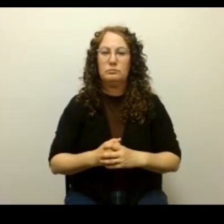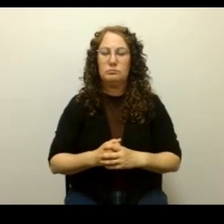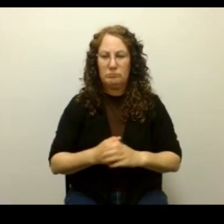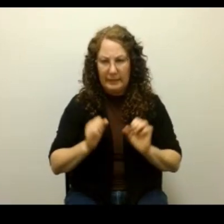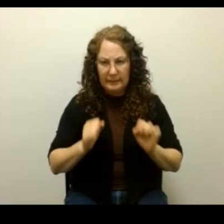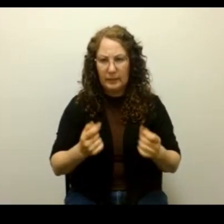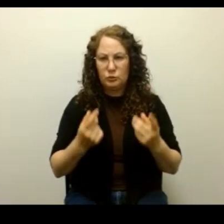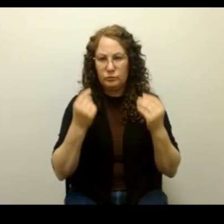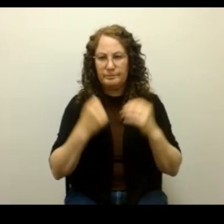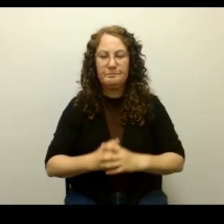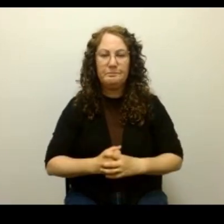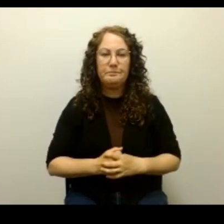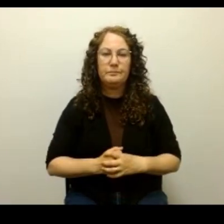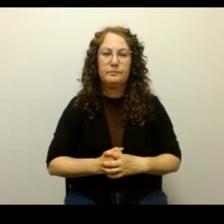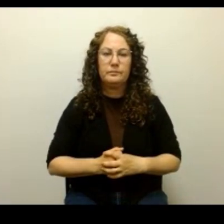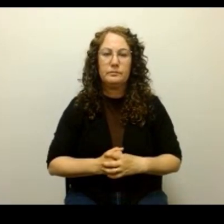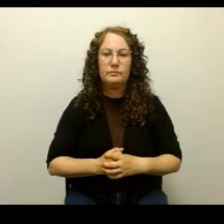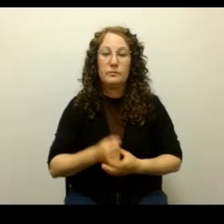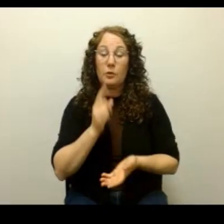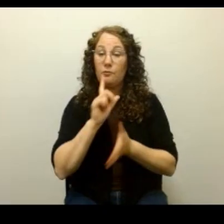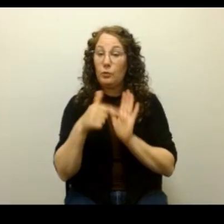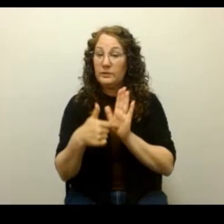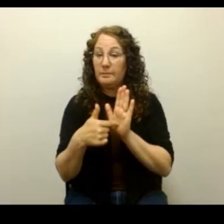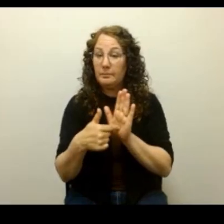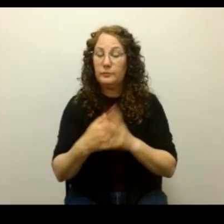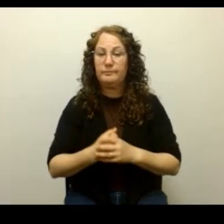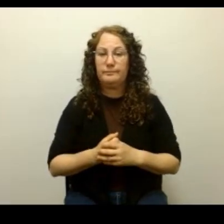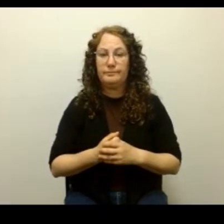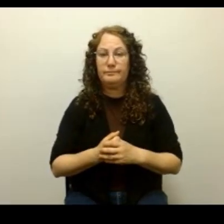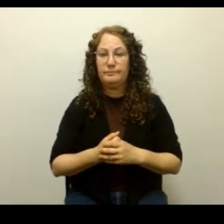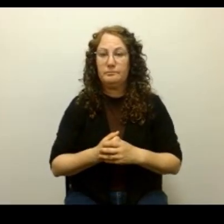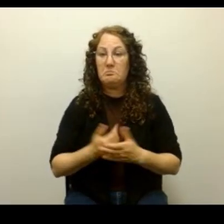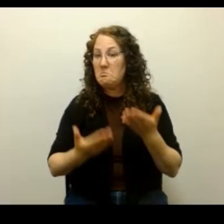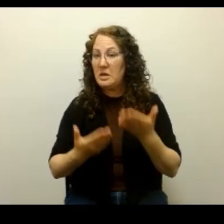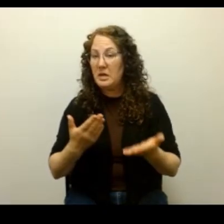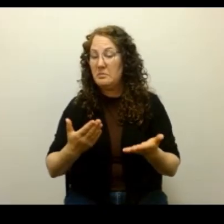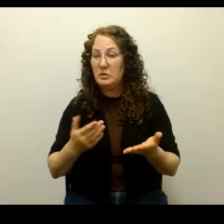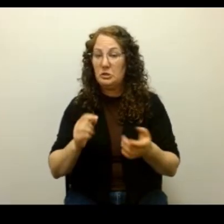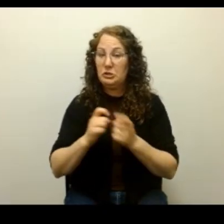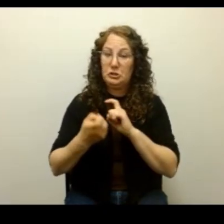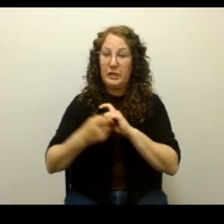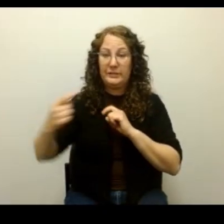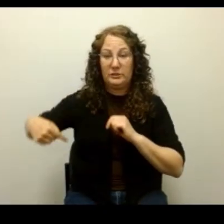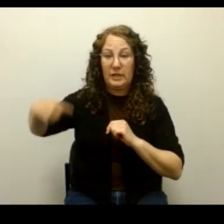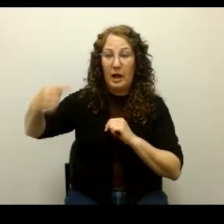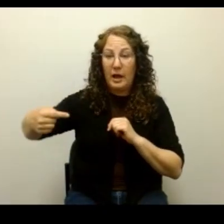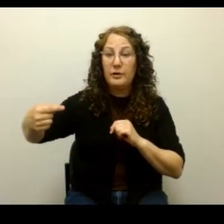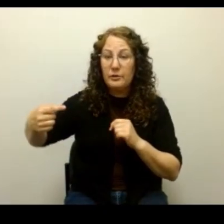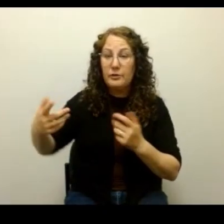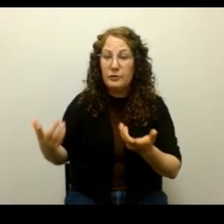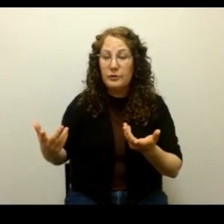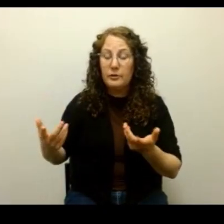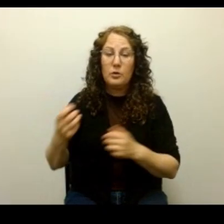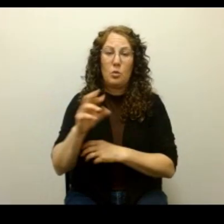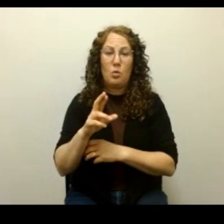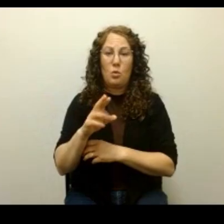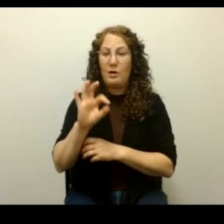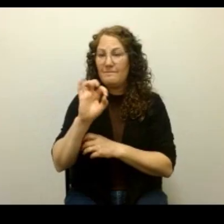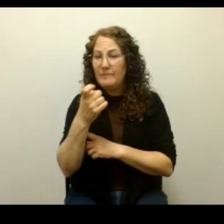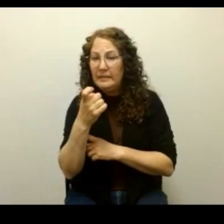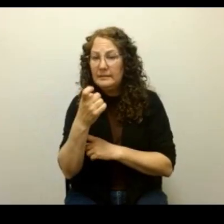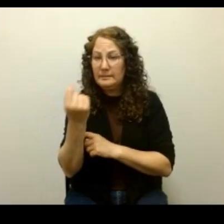do. For example, you might be able to change a tire, you might be able to fix a